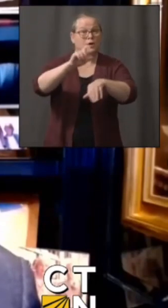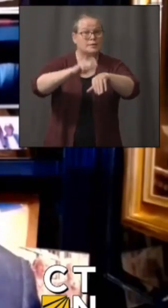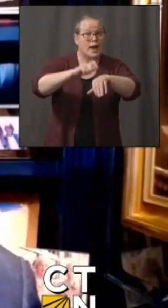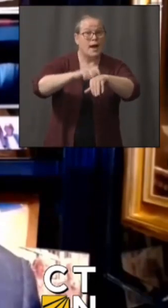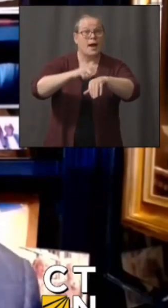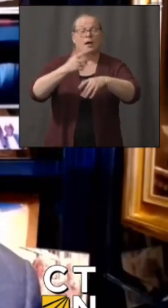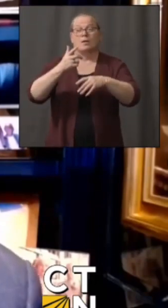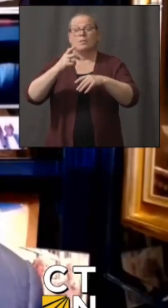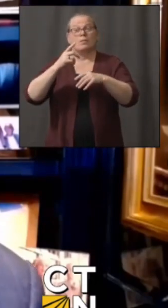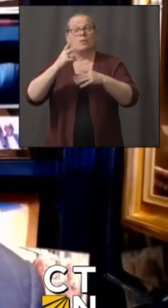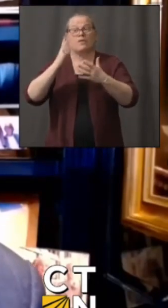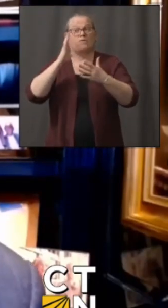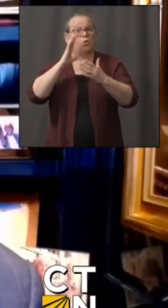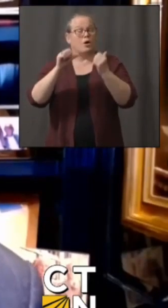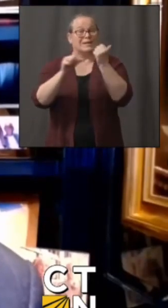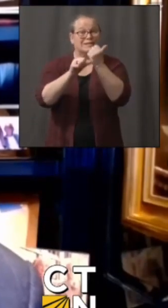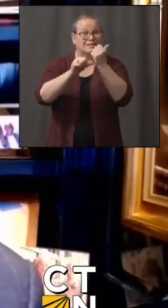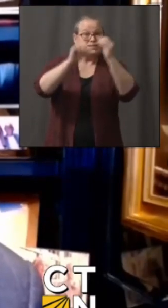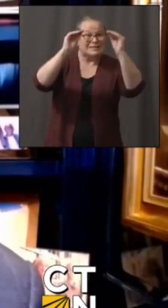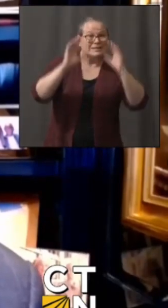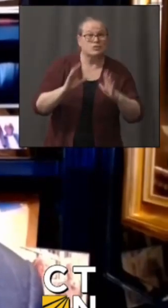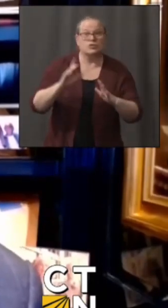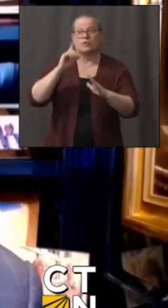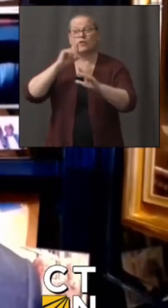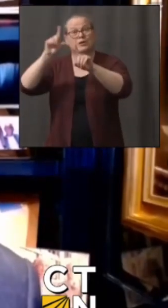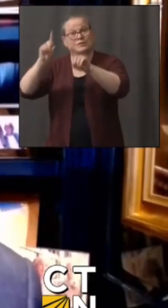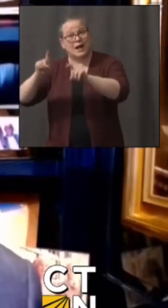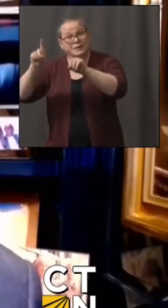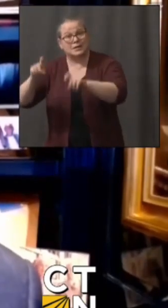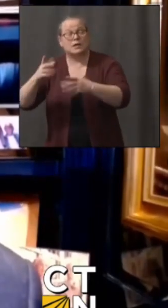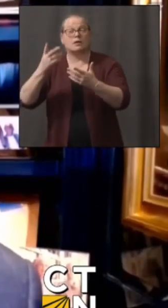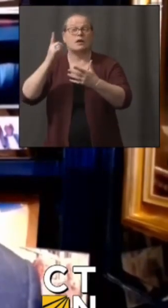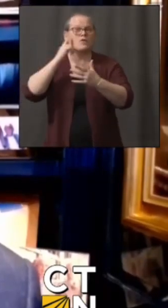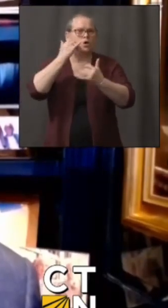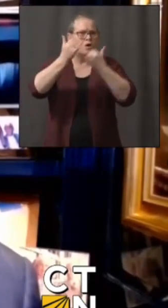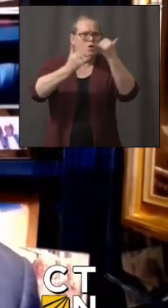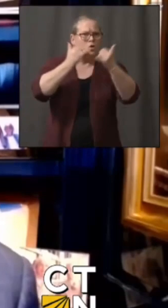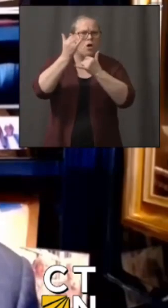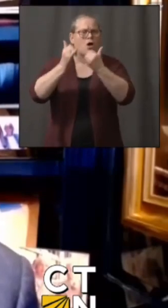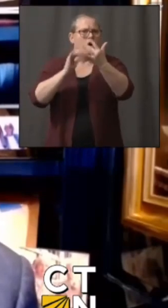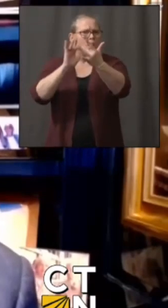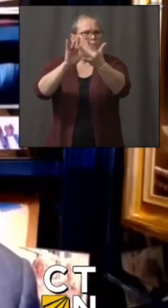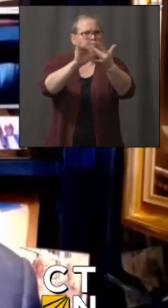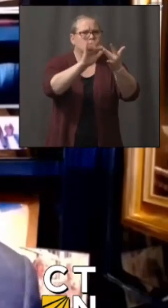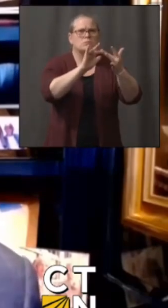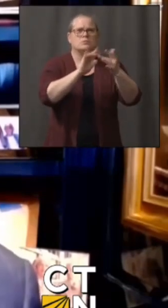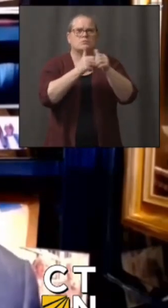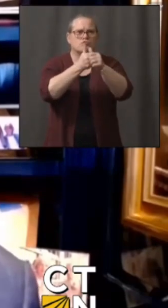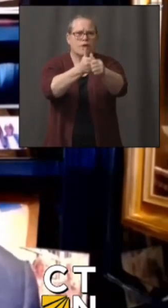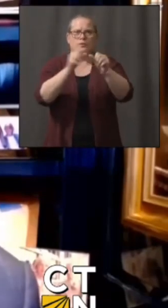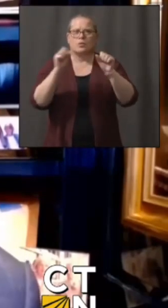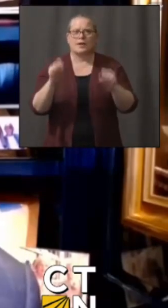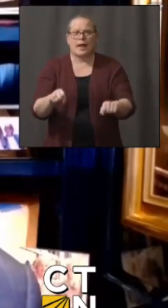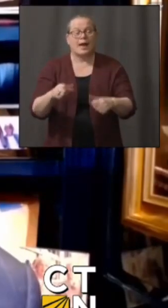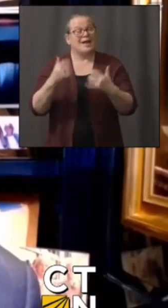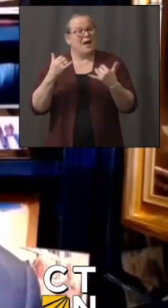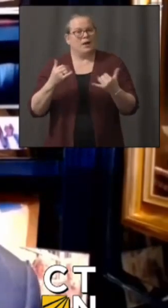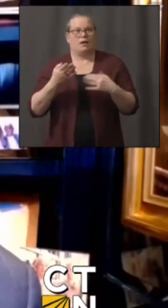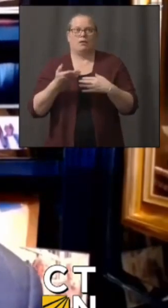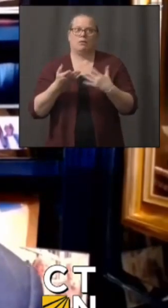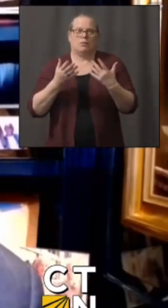teachers, testing, things like that. We have a bit of a fire on our hands, and the more people we have in the bucket brigade, the safer